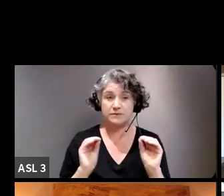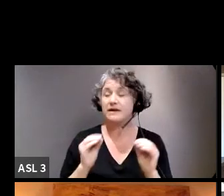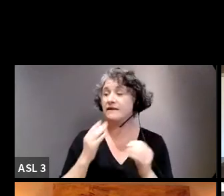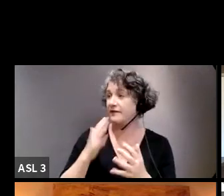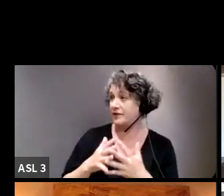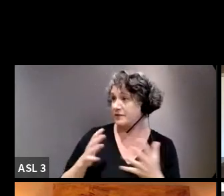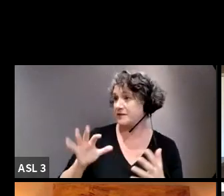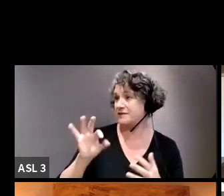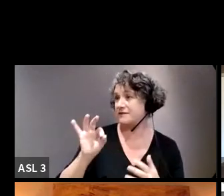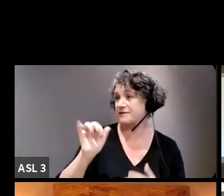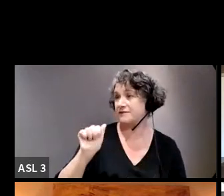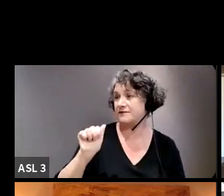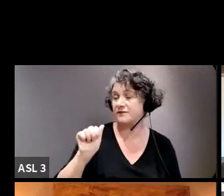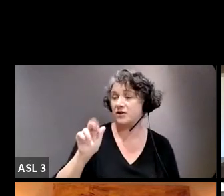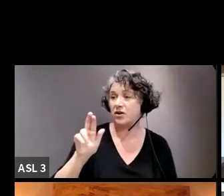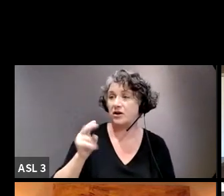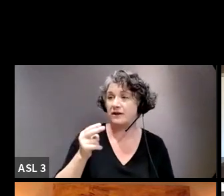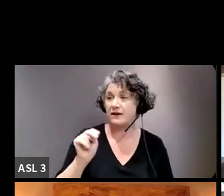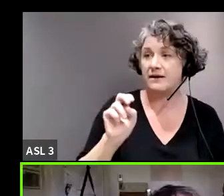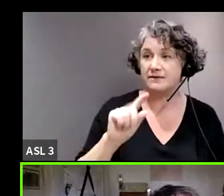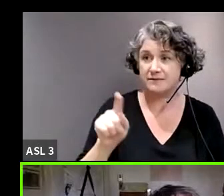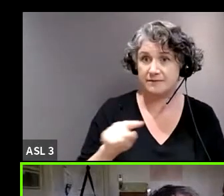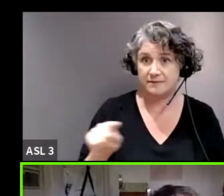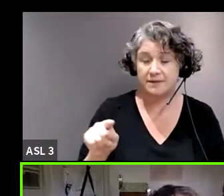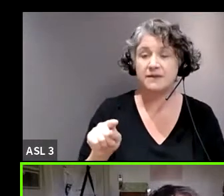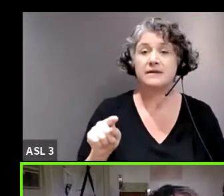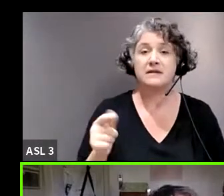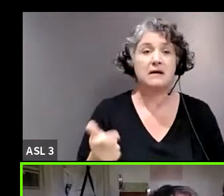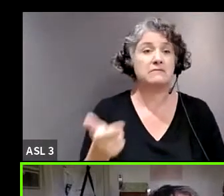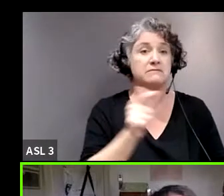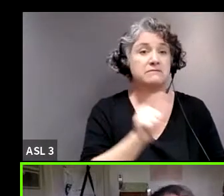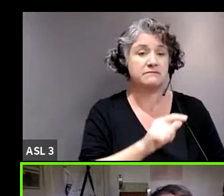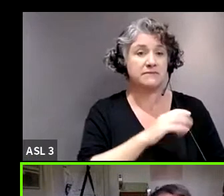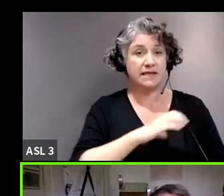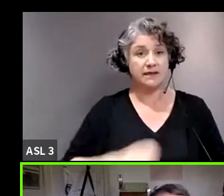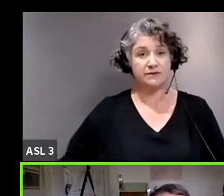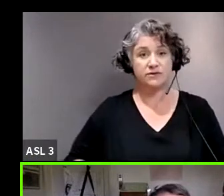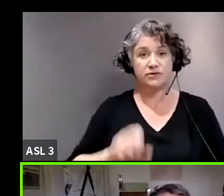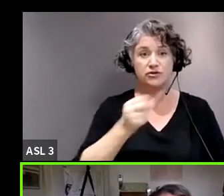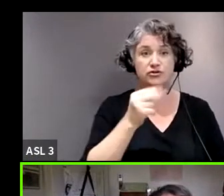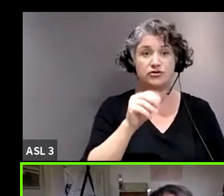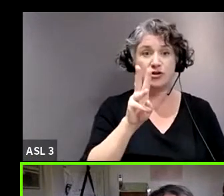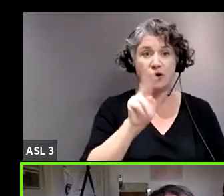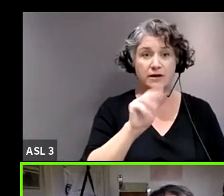fernandez and i'll now go to counselor sean menard